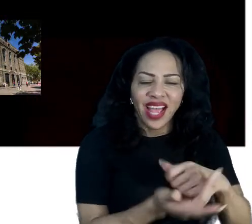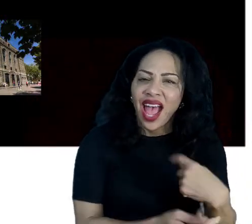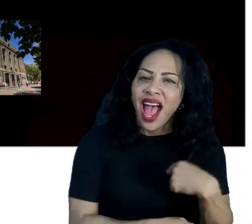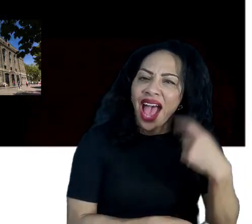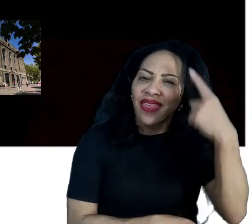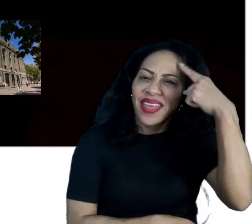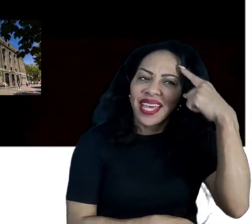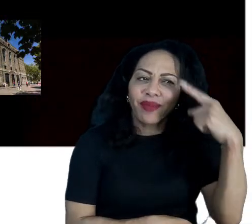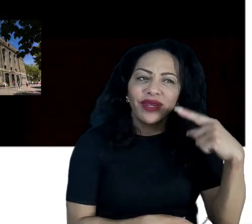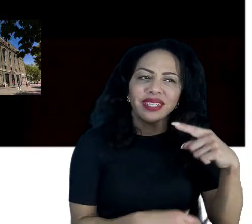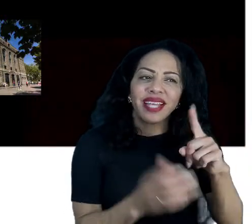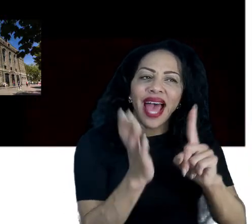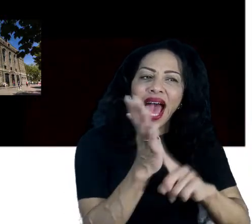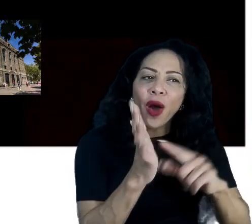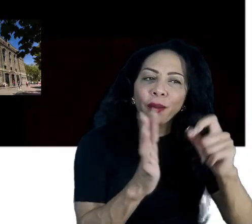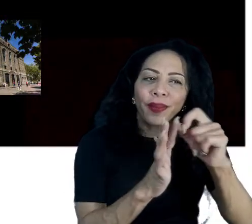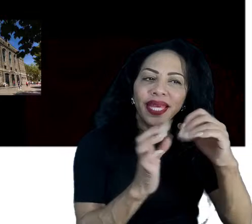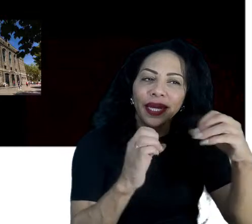lbpk.net?